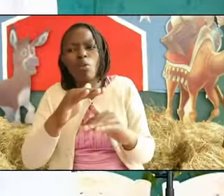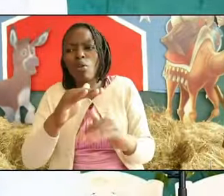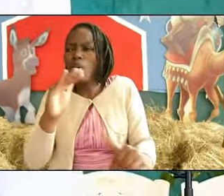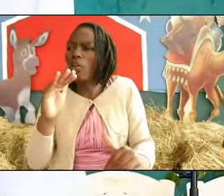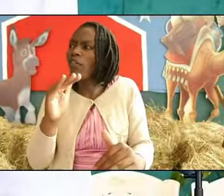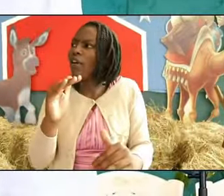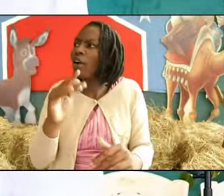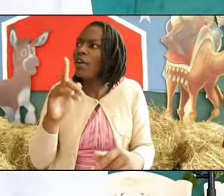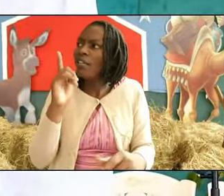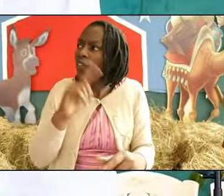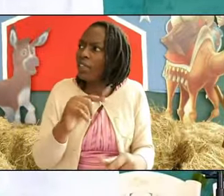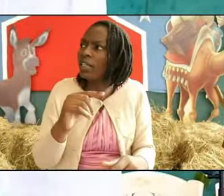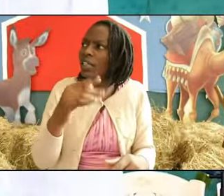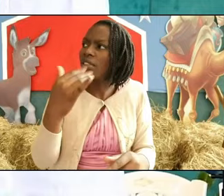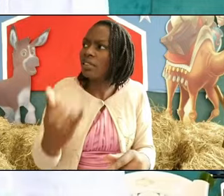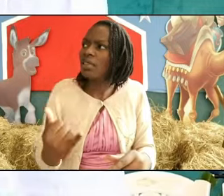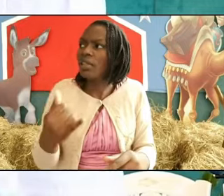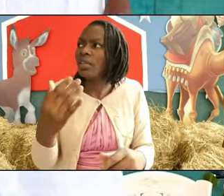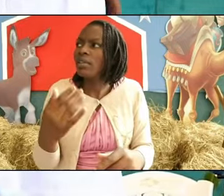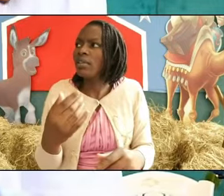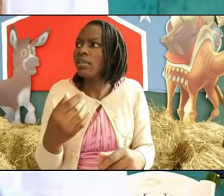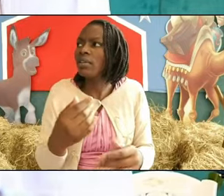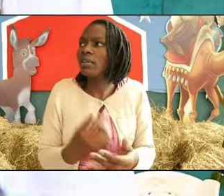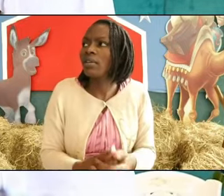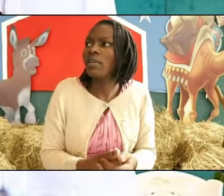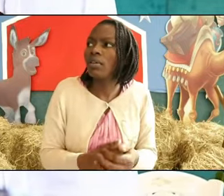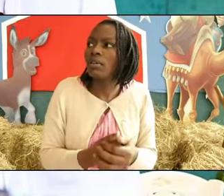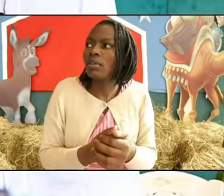It's about to get very ugly.